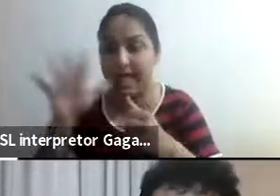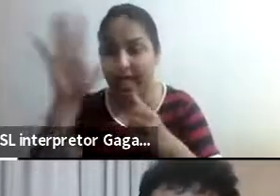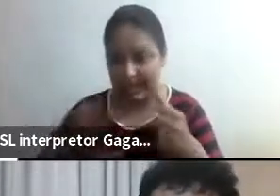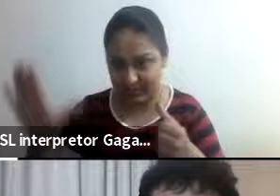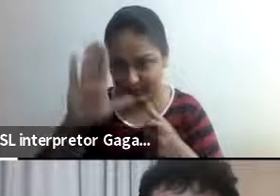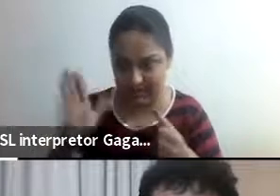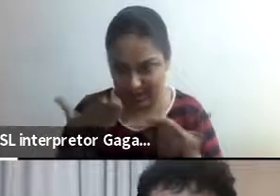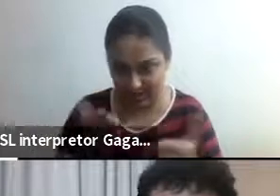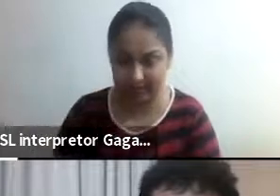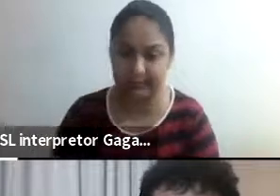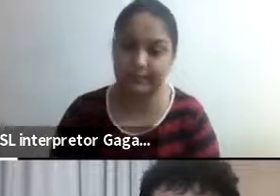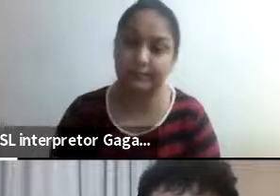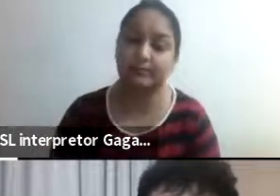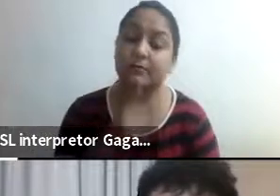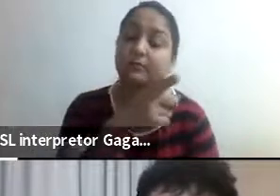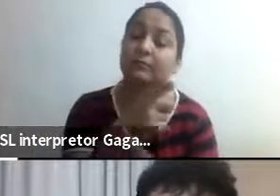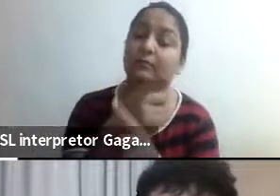this was